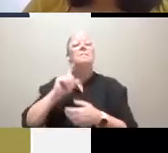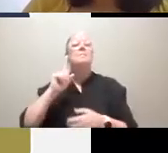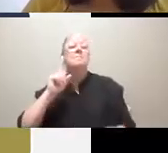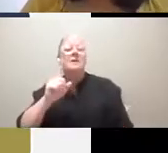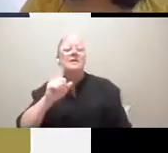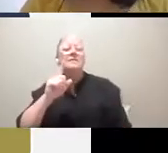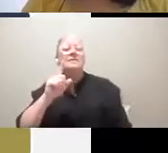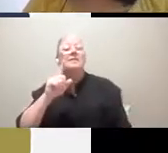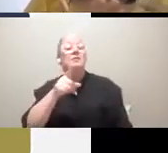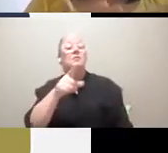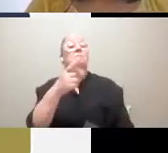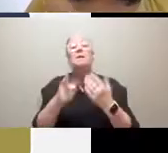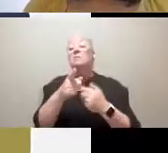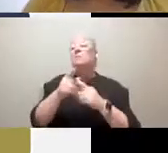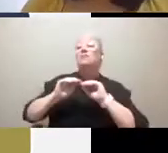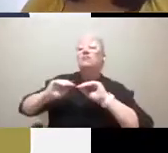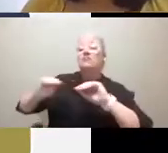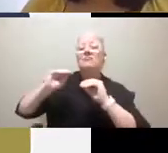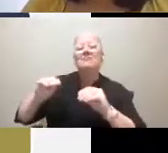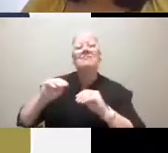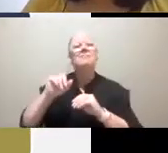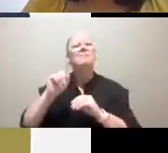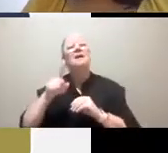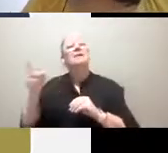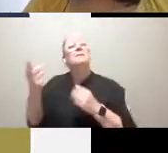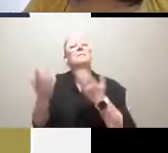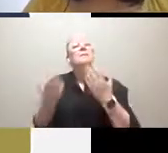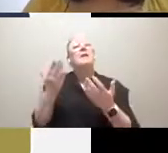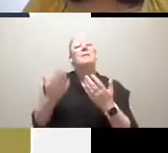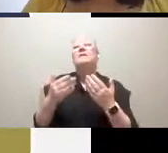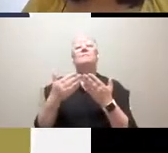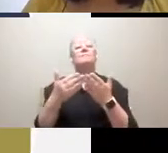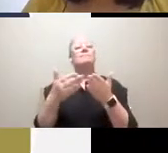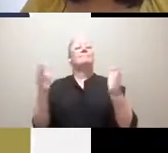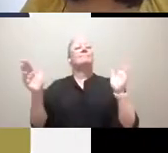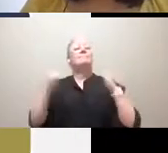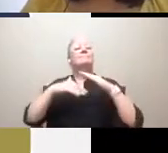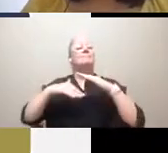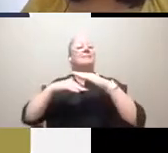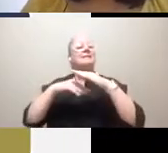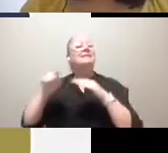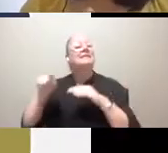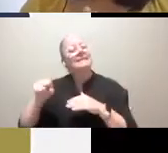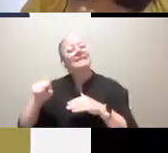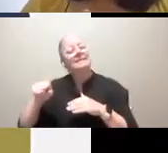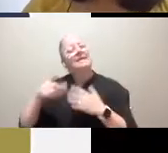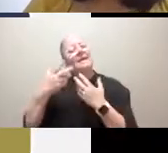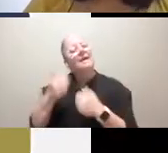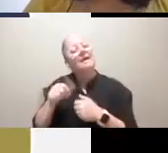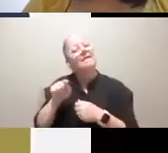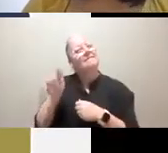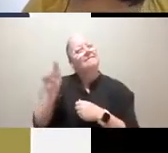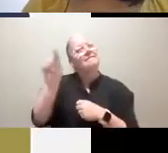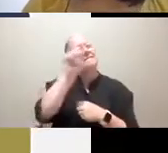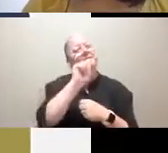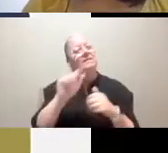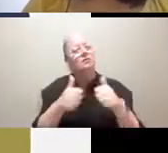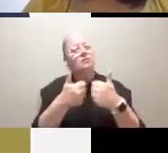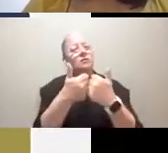inclusive approach. It may be a generalized safeguarding training. So this is one challenge. And most of the